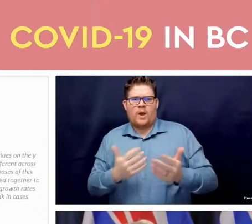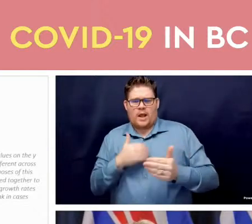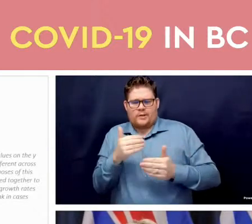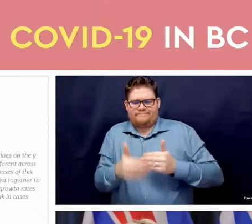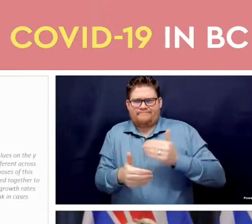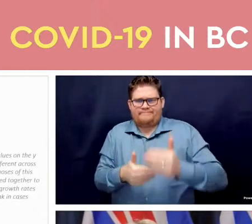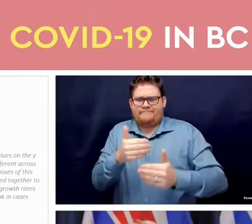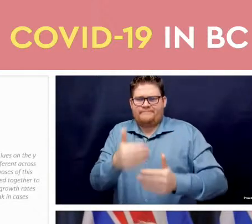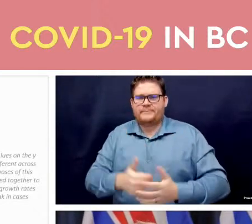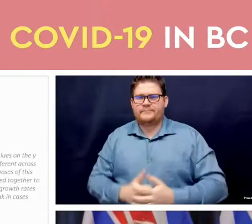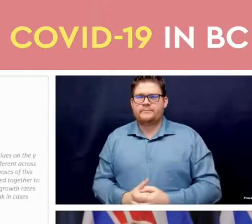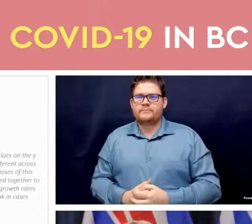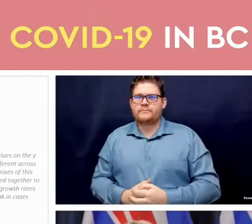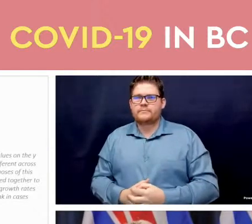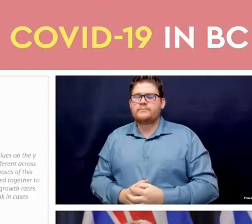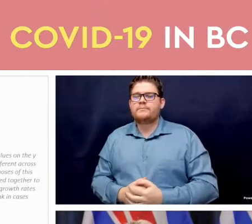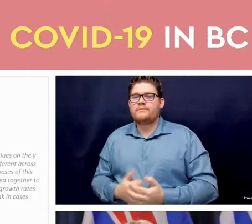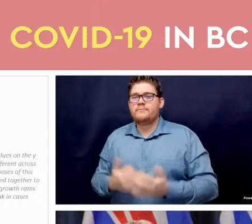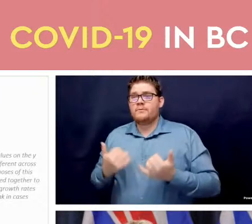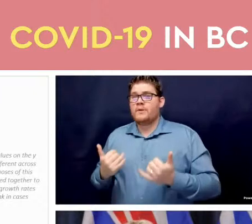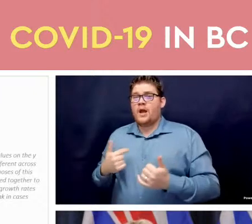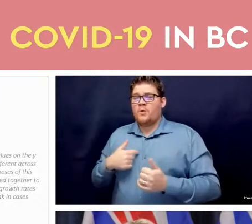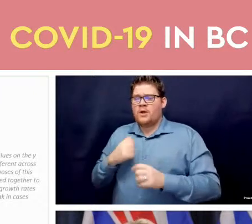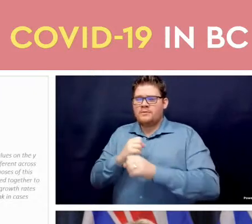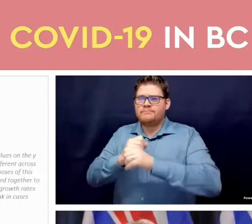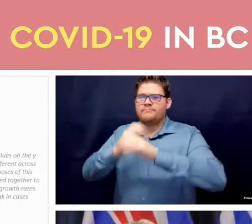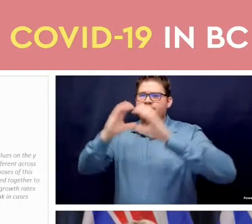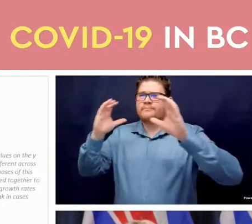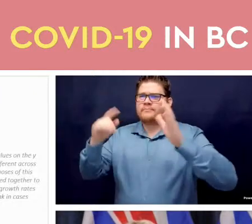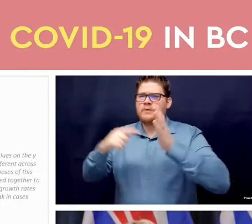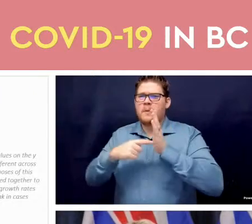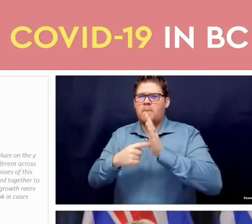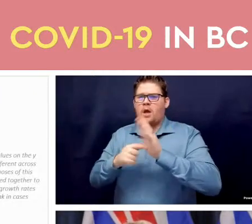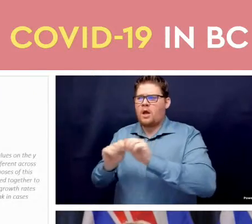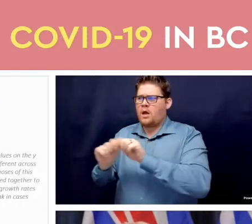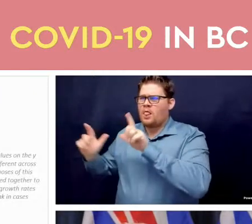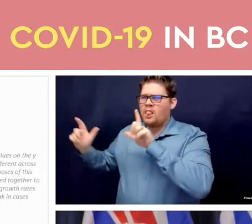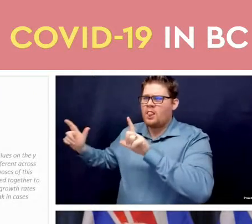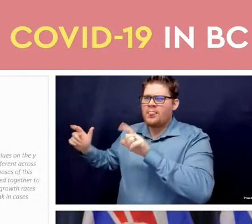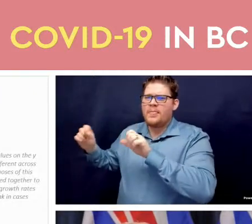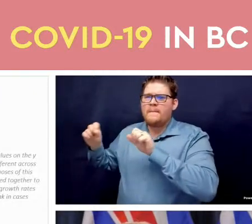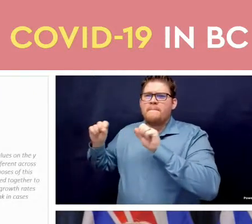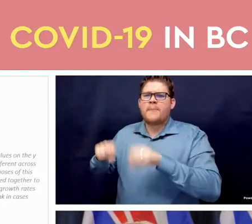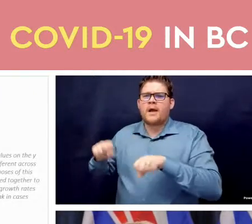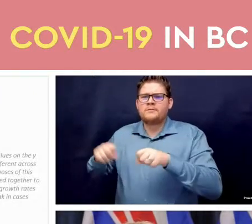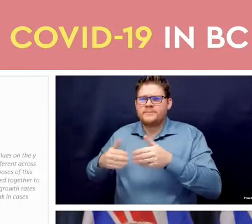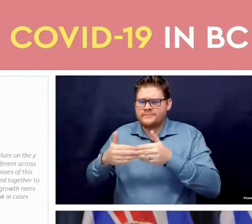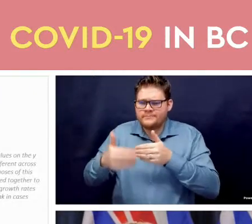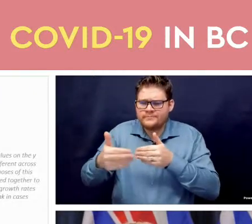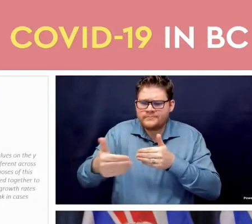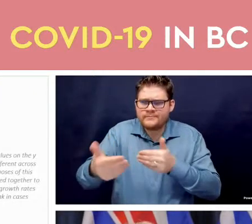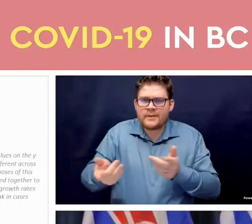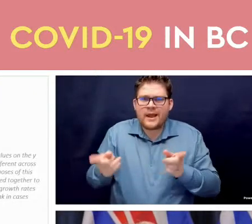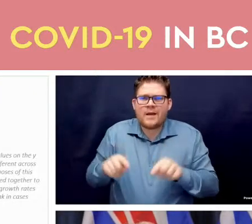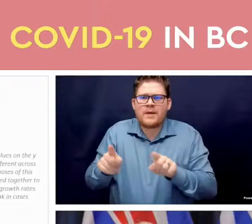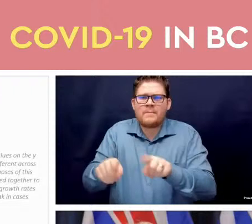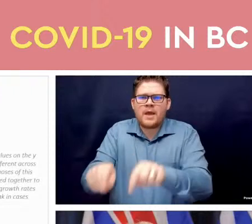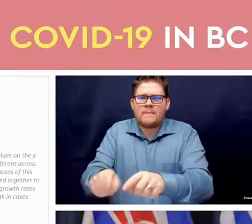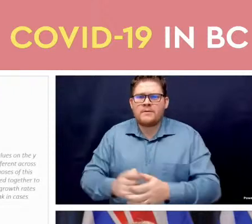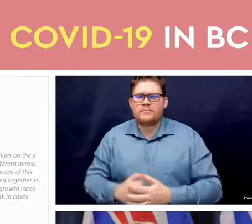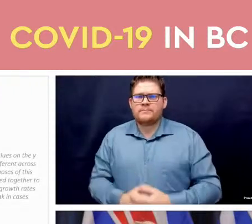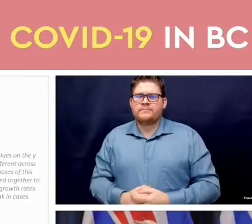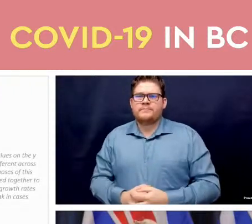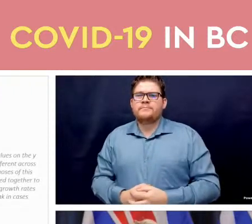at analogies from other communities and other parts of the world, as I've mentioned before. So one of the things we're looking at